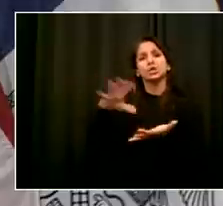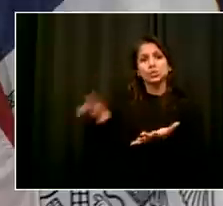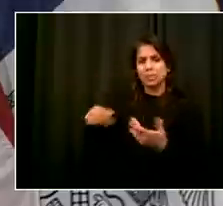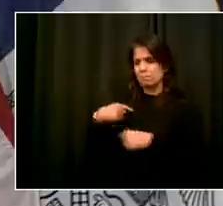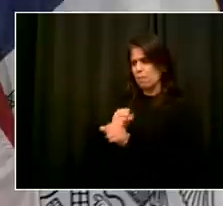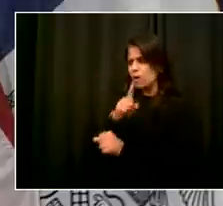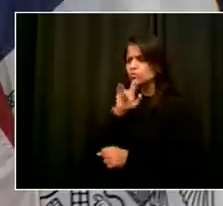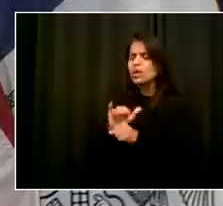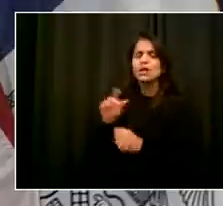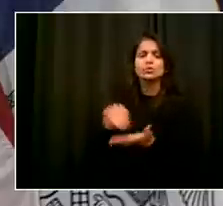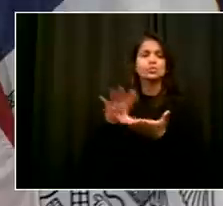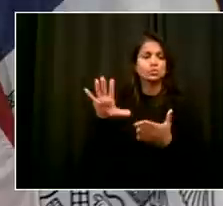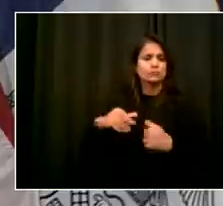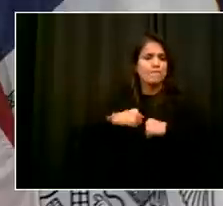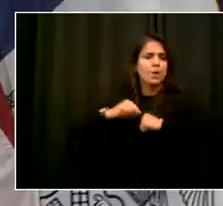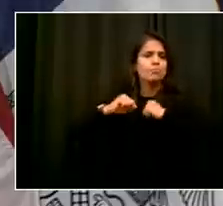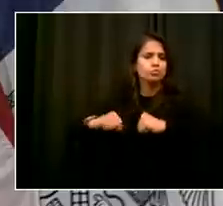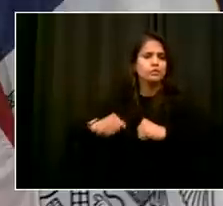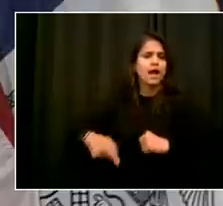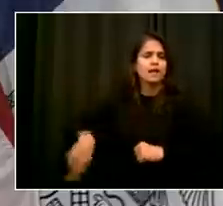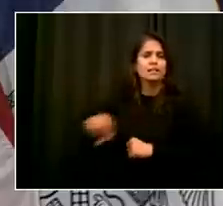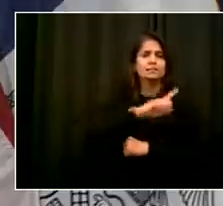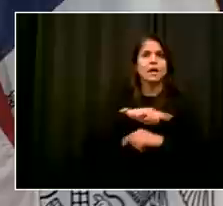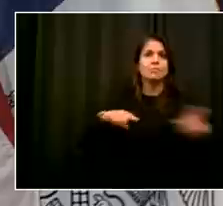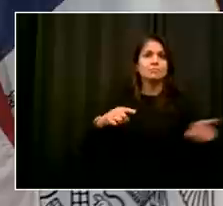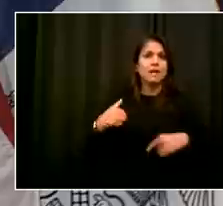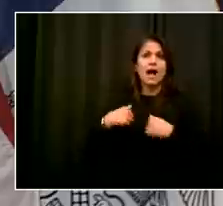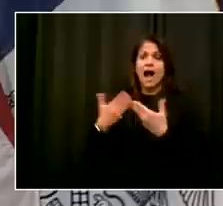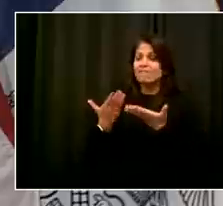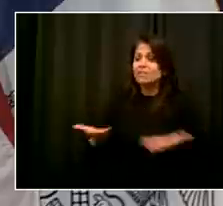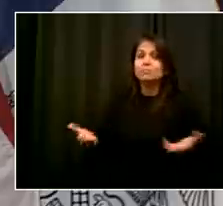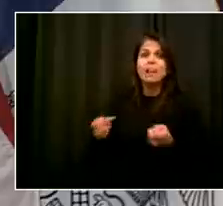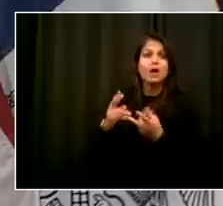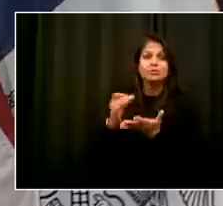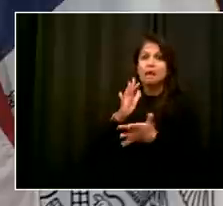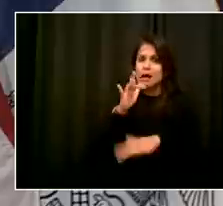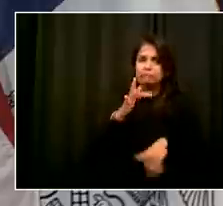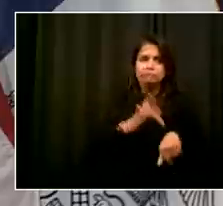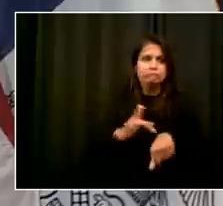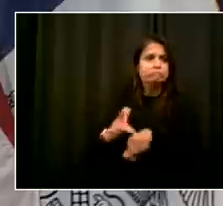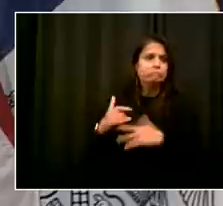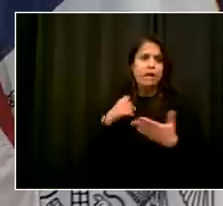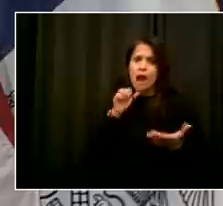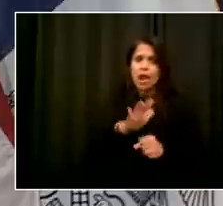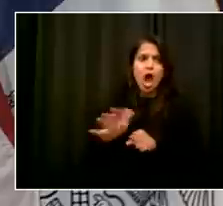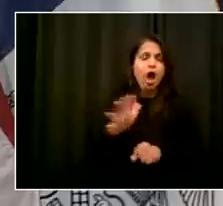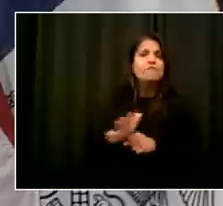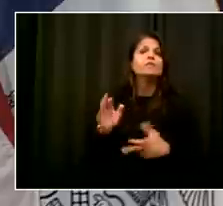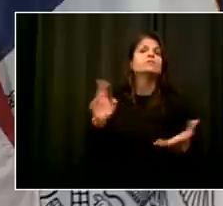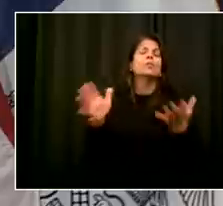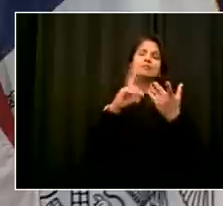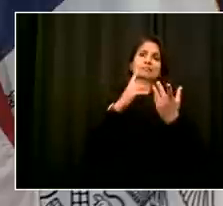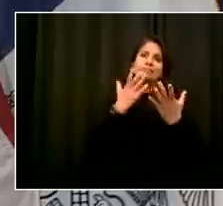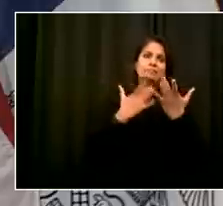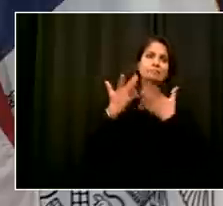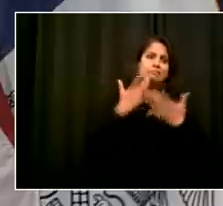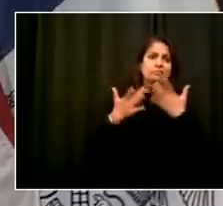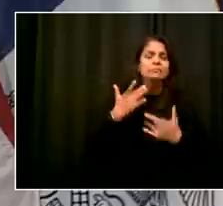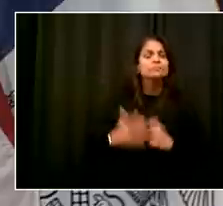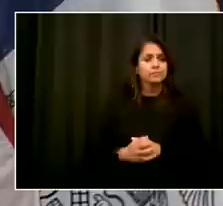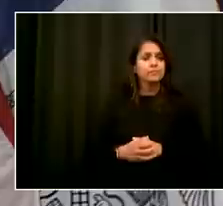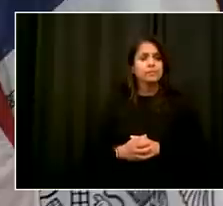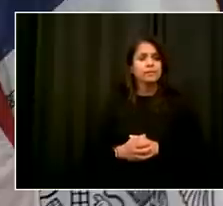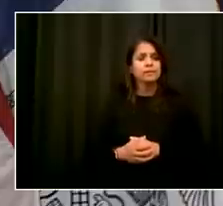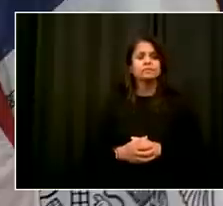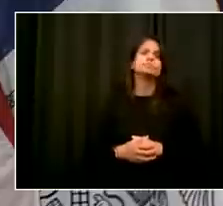right now. What we're describing now, this weekly testing is going to take a huge amount of resources. It's the right thing to do. It's taking our gold standard